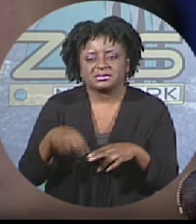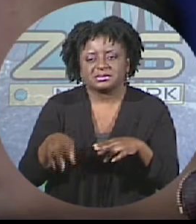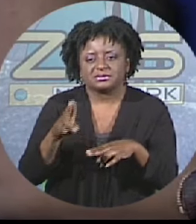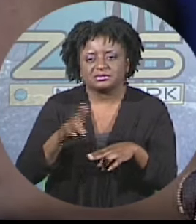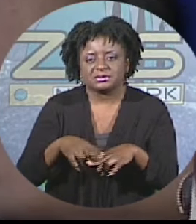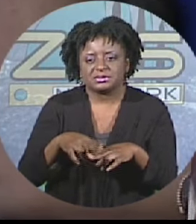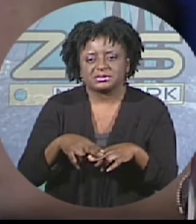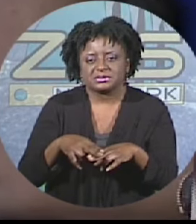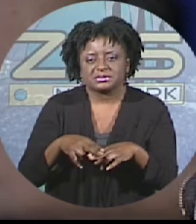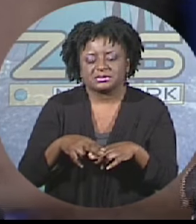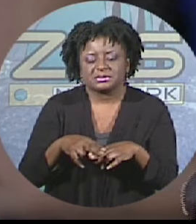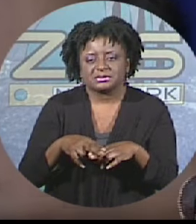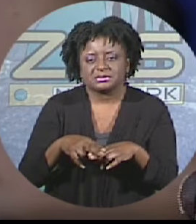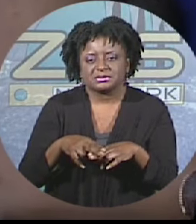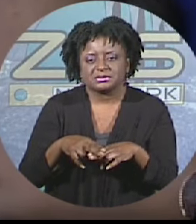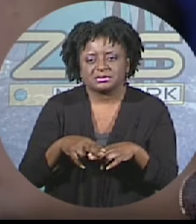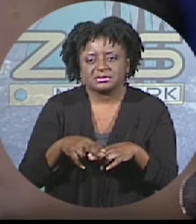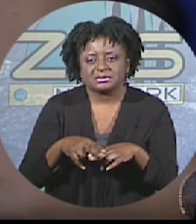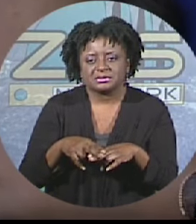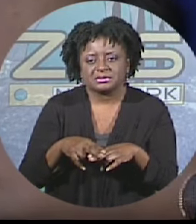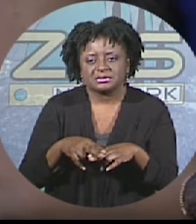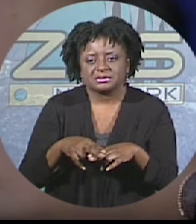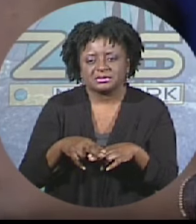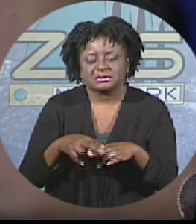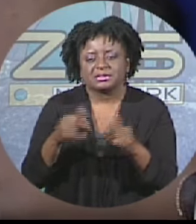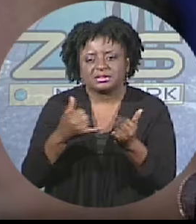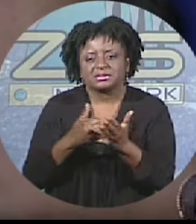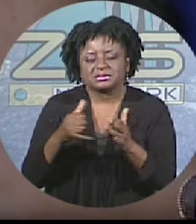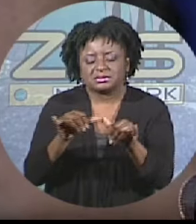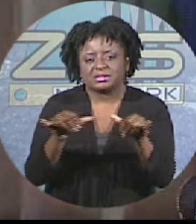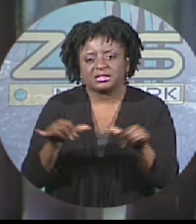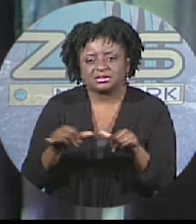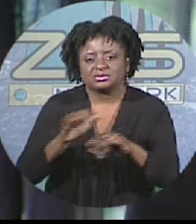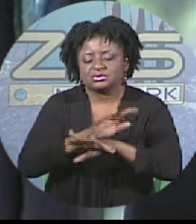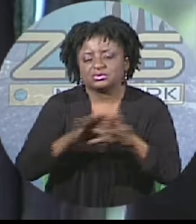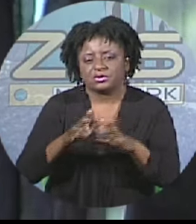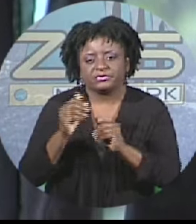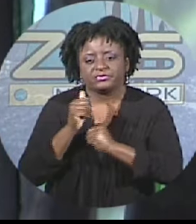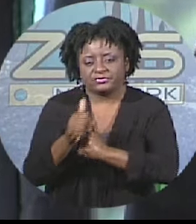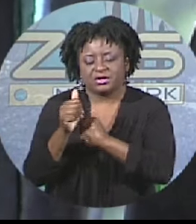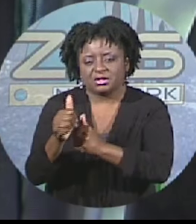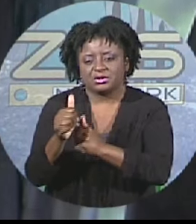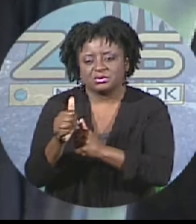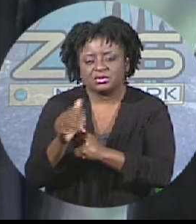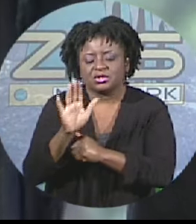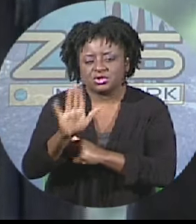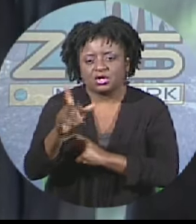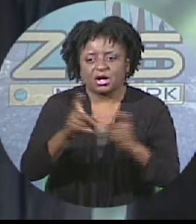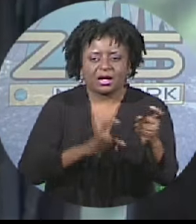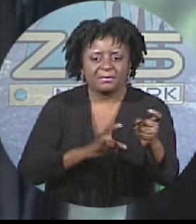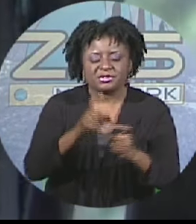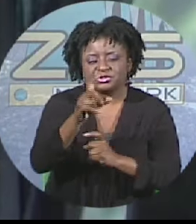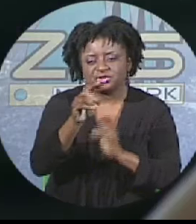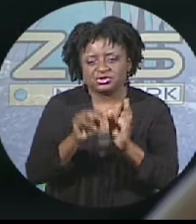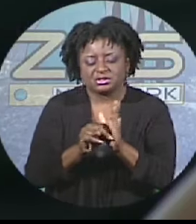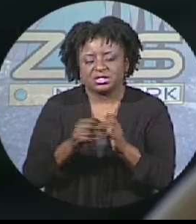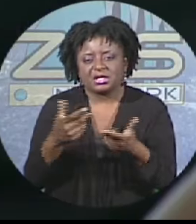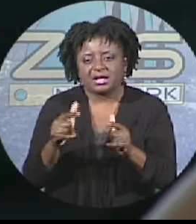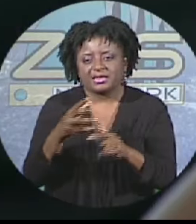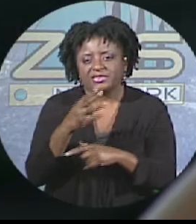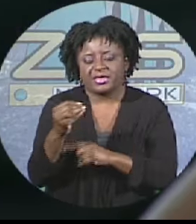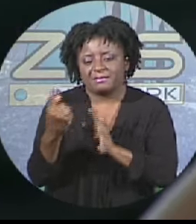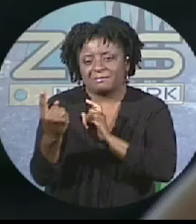listeners. You must not fall into the trap of following your competition. Let them match your standards. There